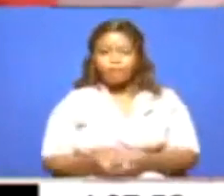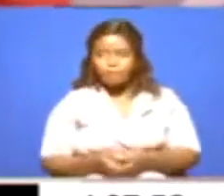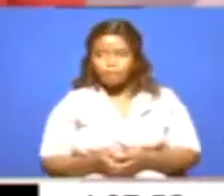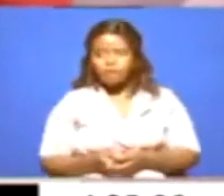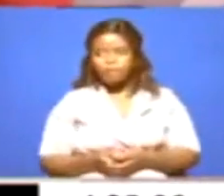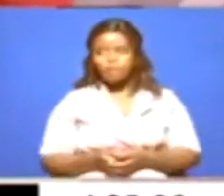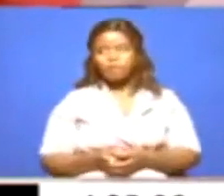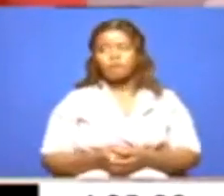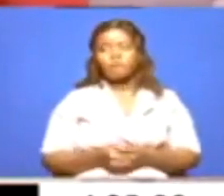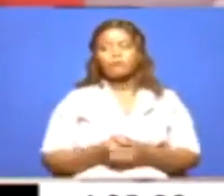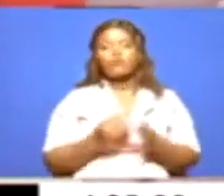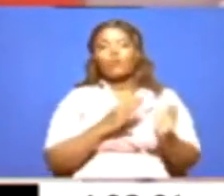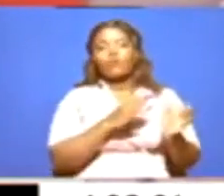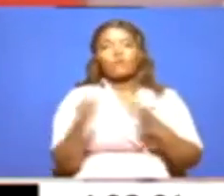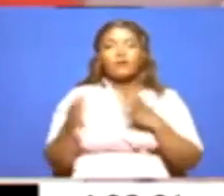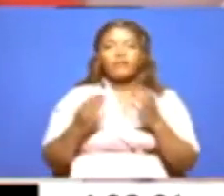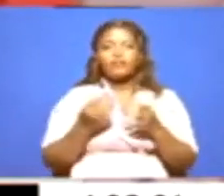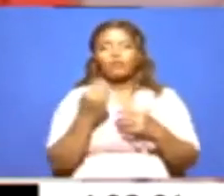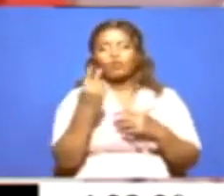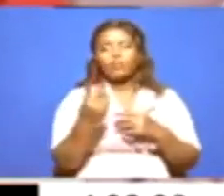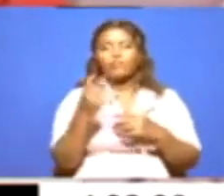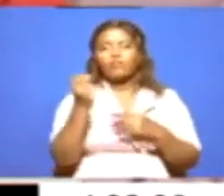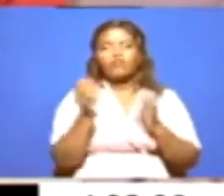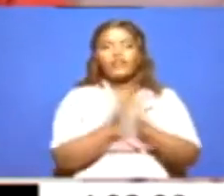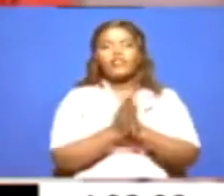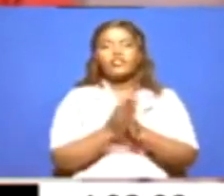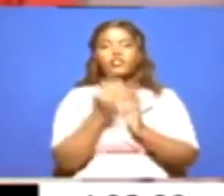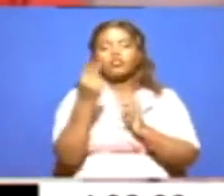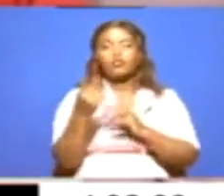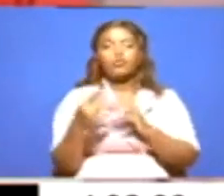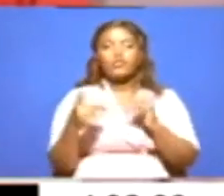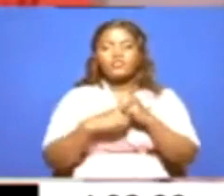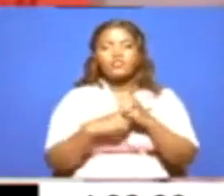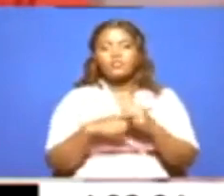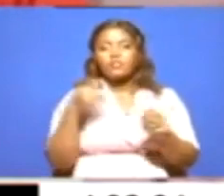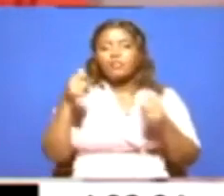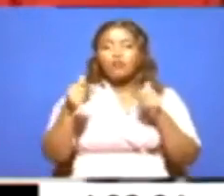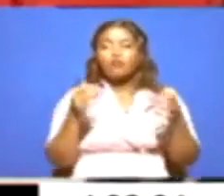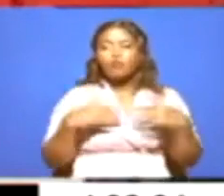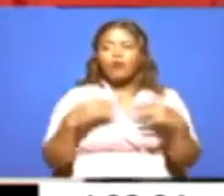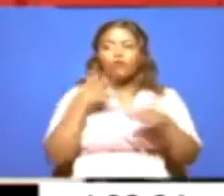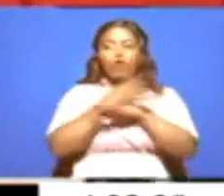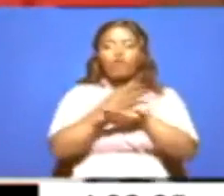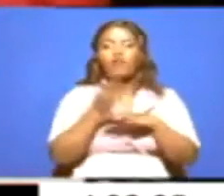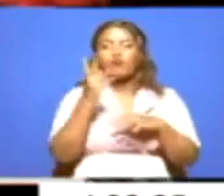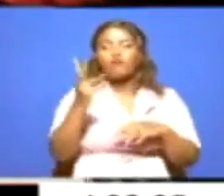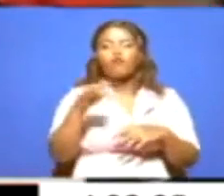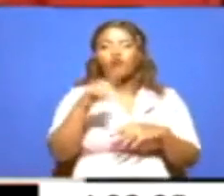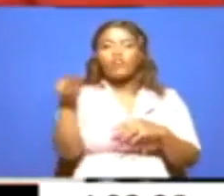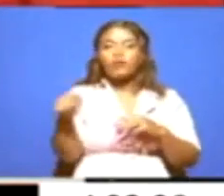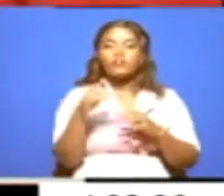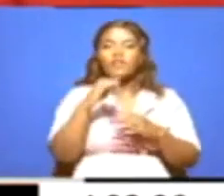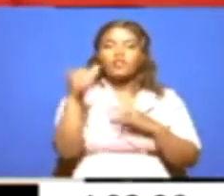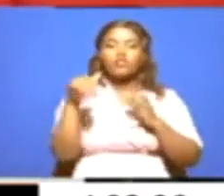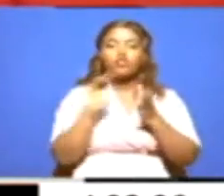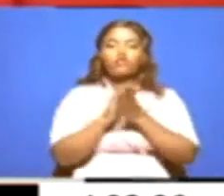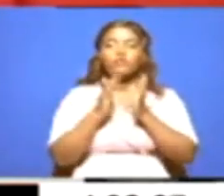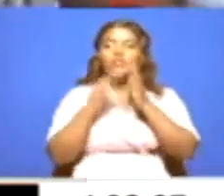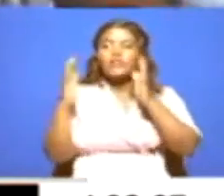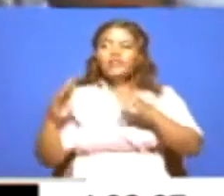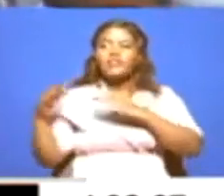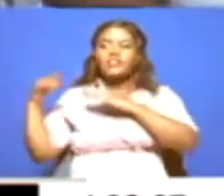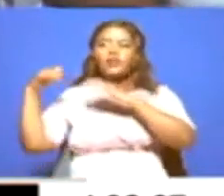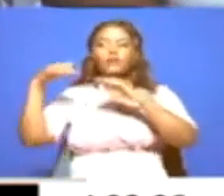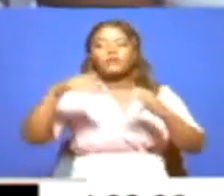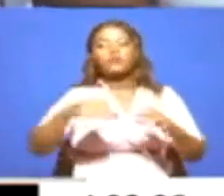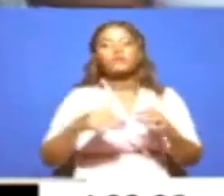Slated for 25th and 26th, and one that will see nearly 4,000 Jubilee delegates attend the party's National Delegates Conference